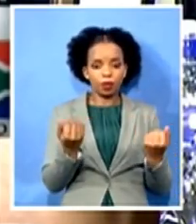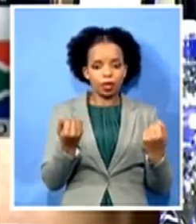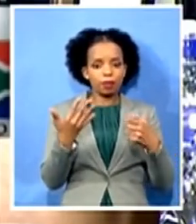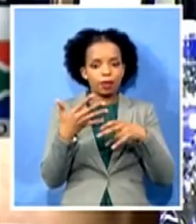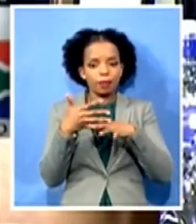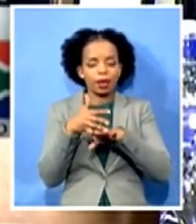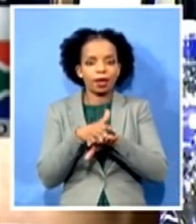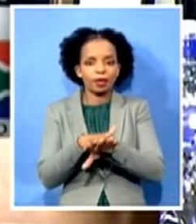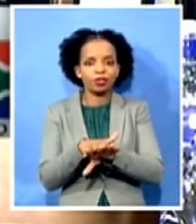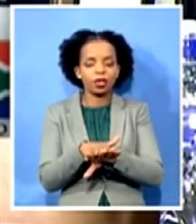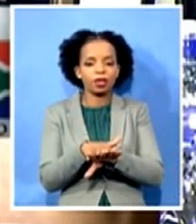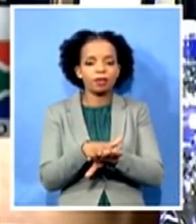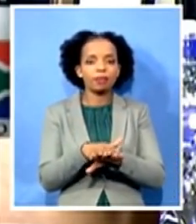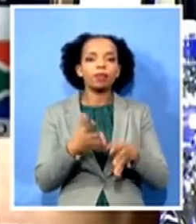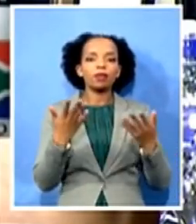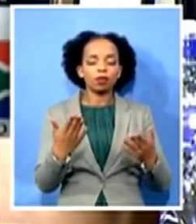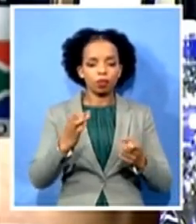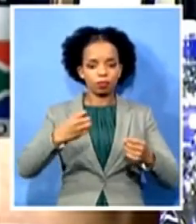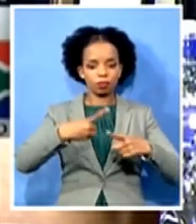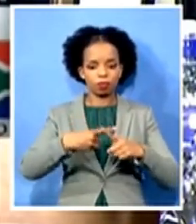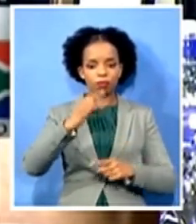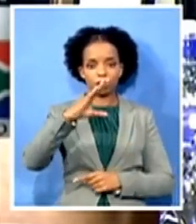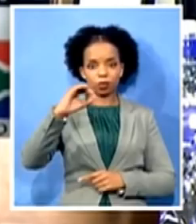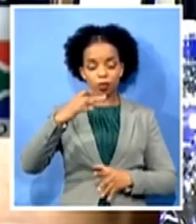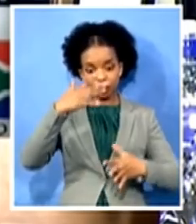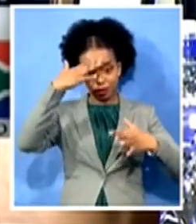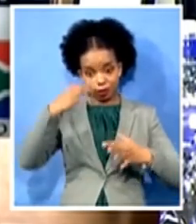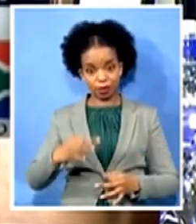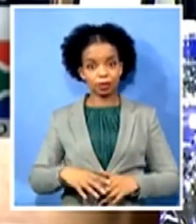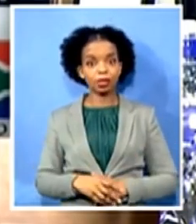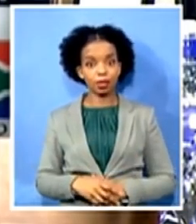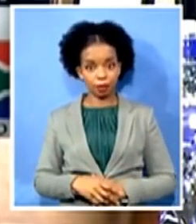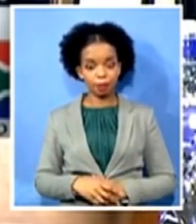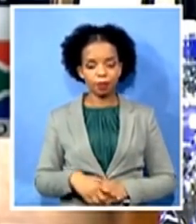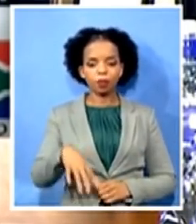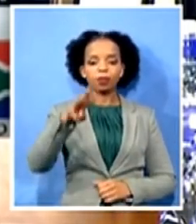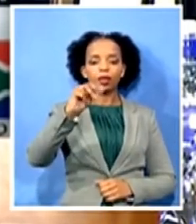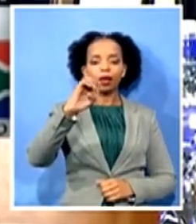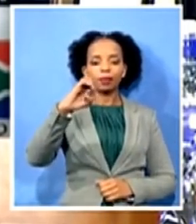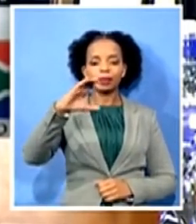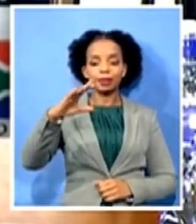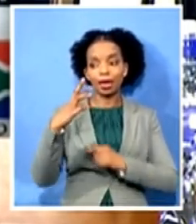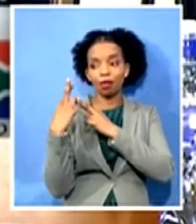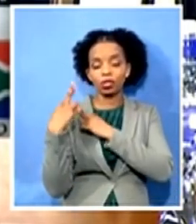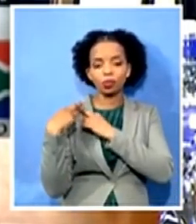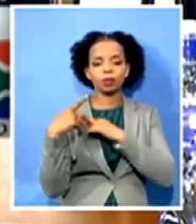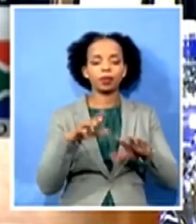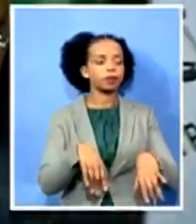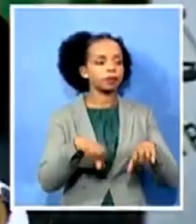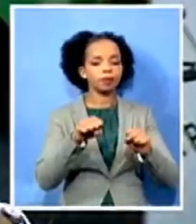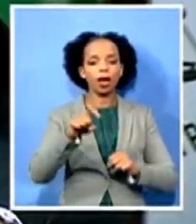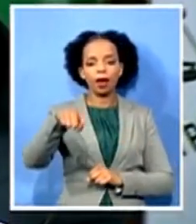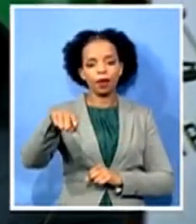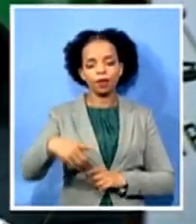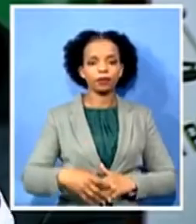decision, MEC will have to carry that responsibility going back to ESCO. I'm sorry, Mr. Zwane, you